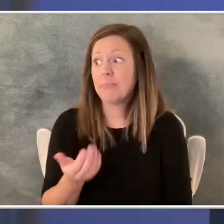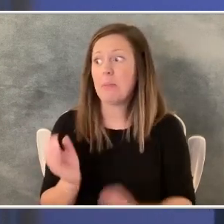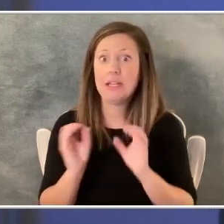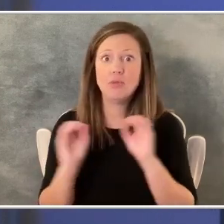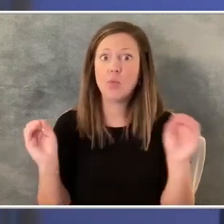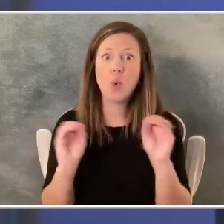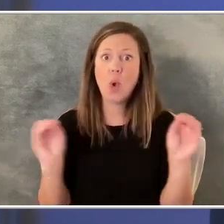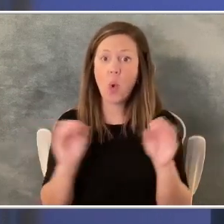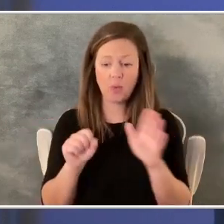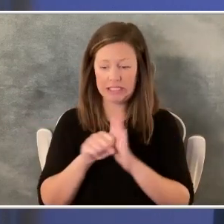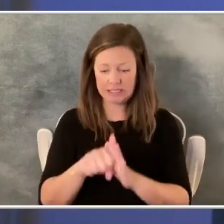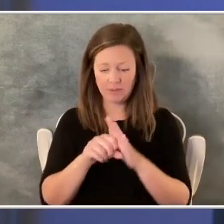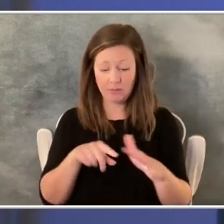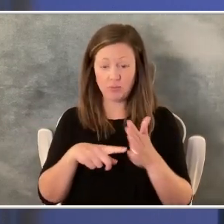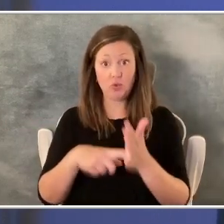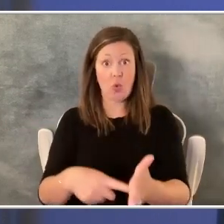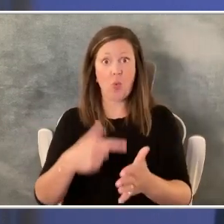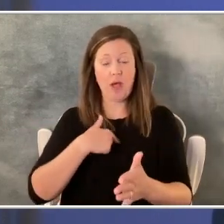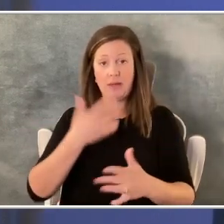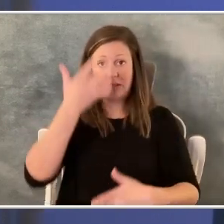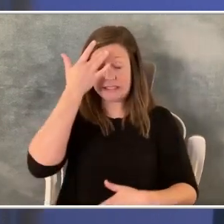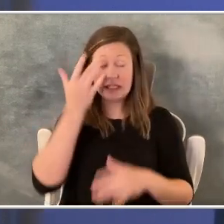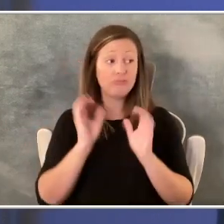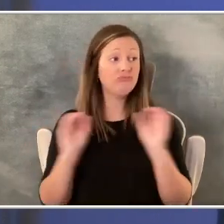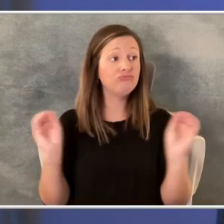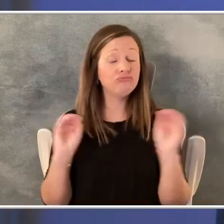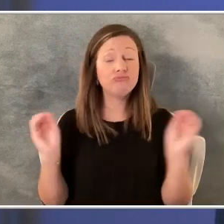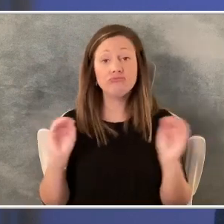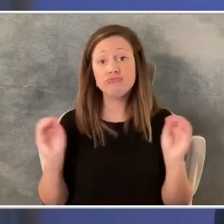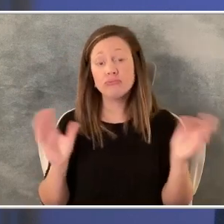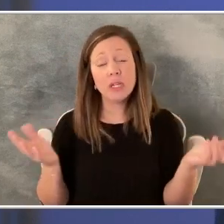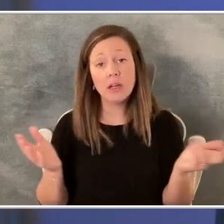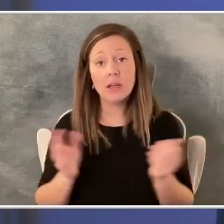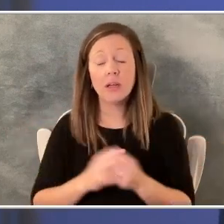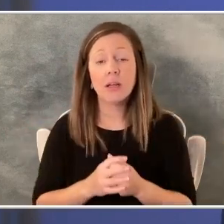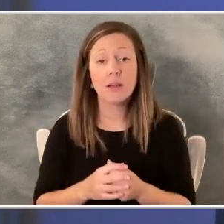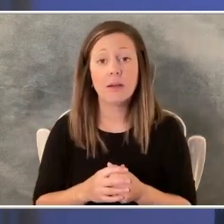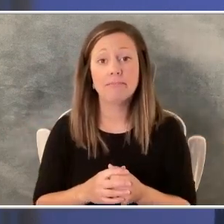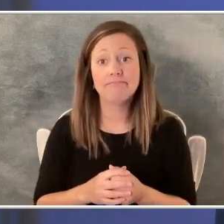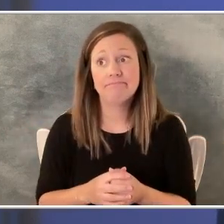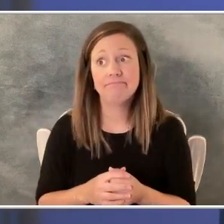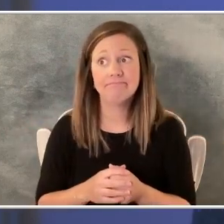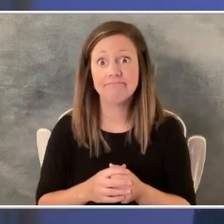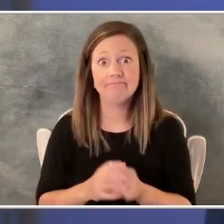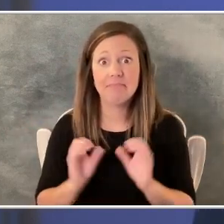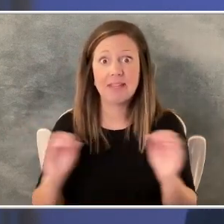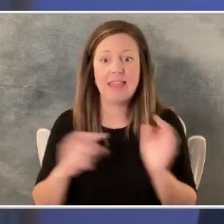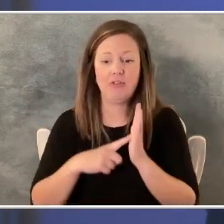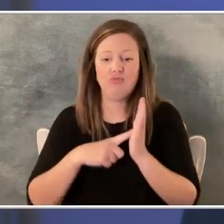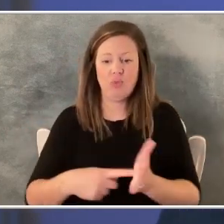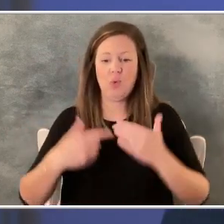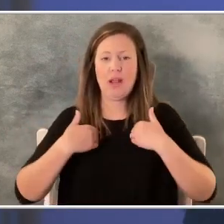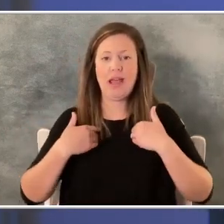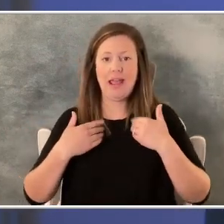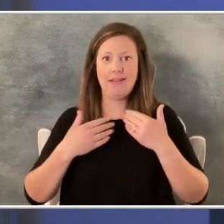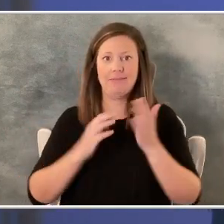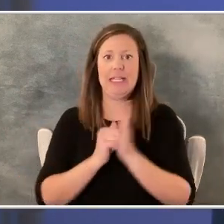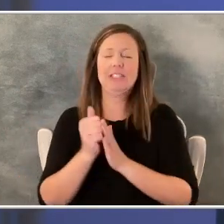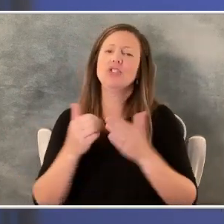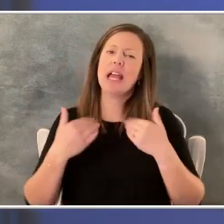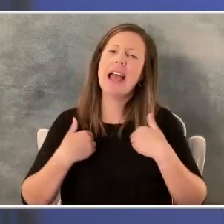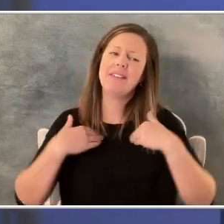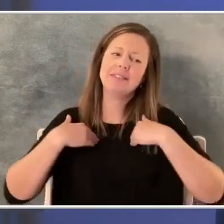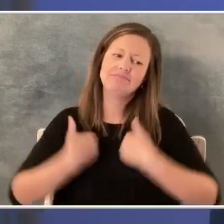ill feeling with respect to the lung cancer. I have fatigue from just being